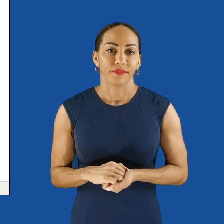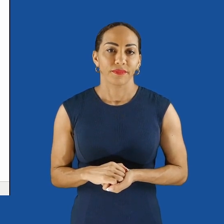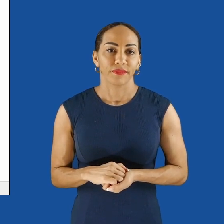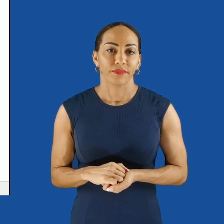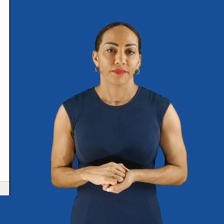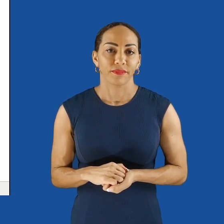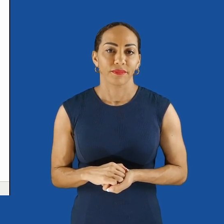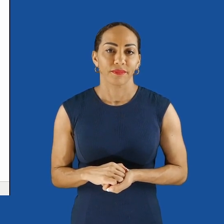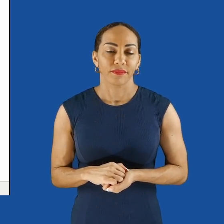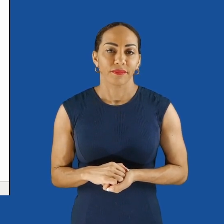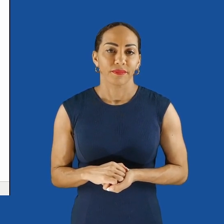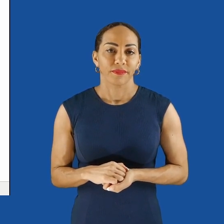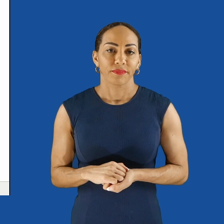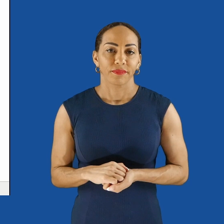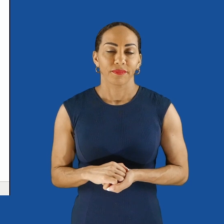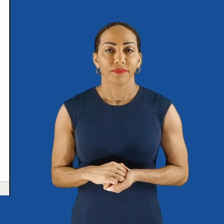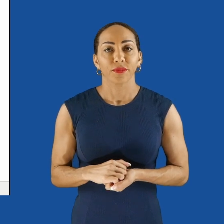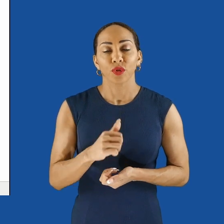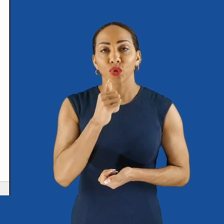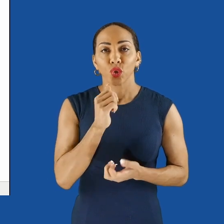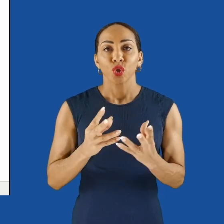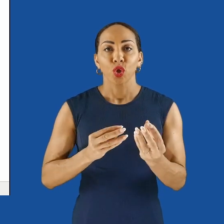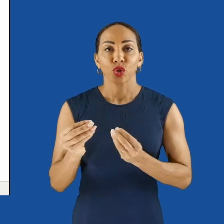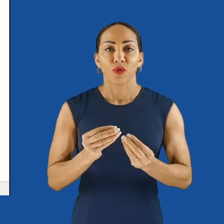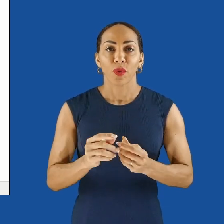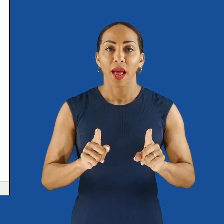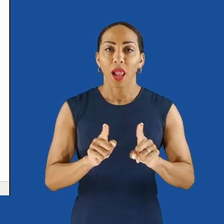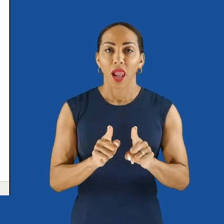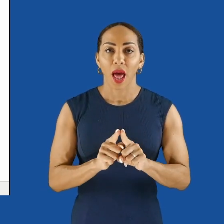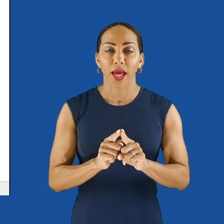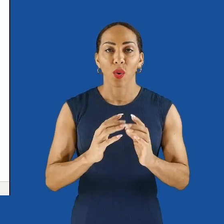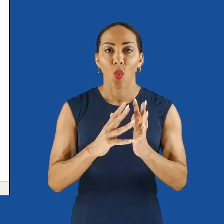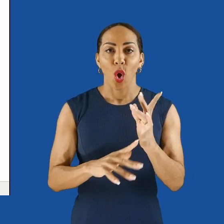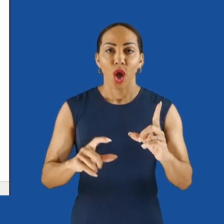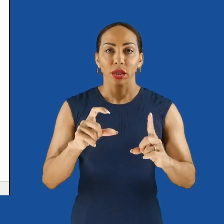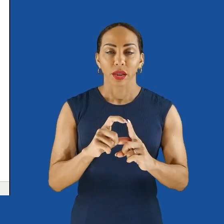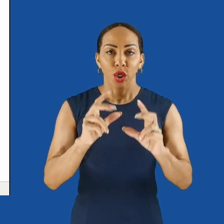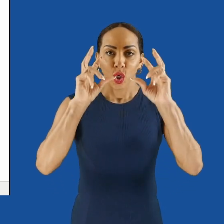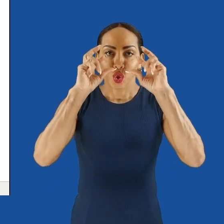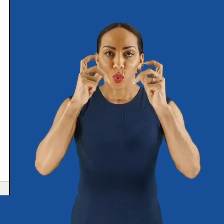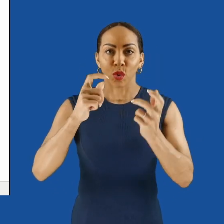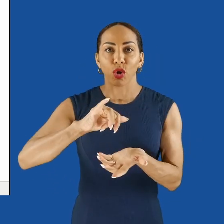I also use programs like Word and Google Drive.